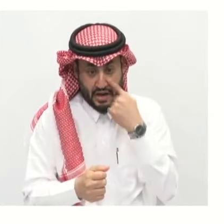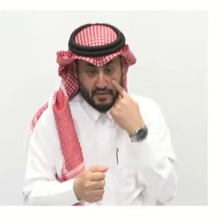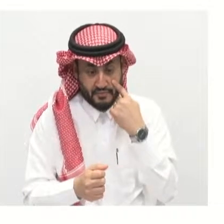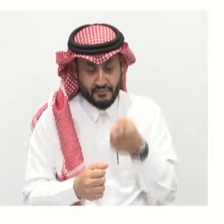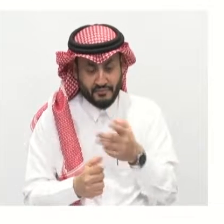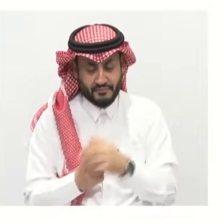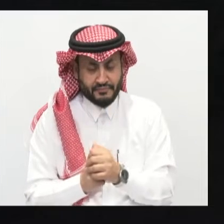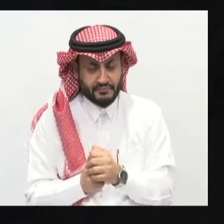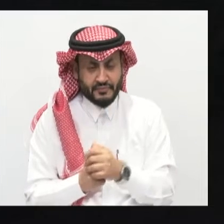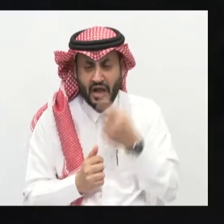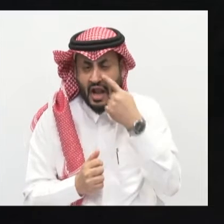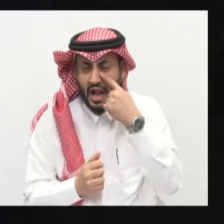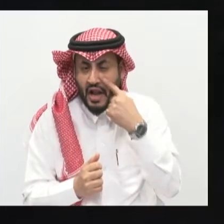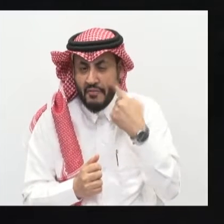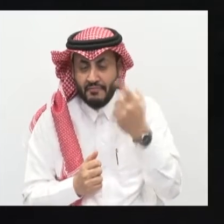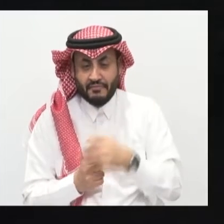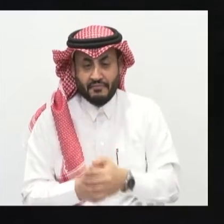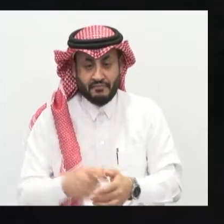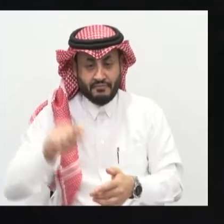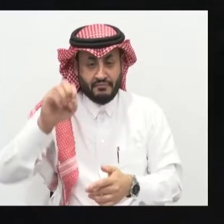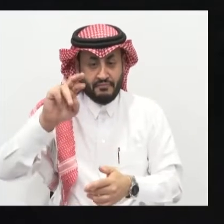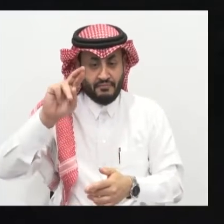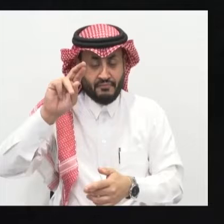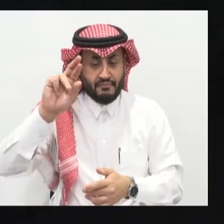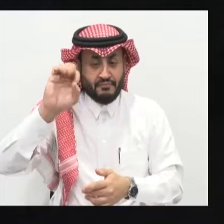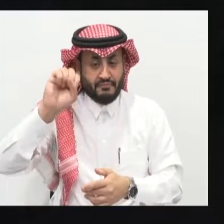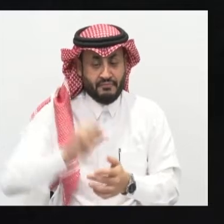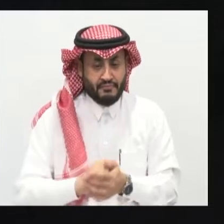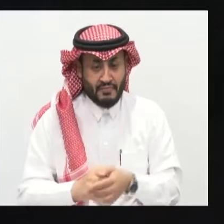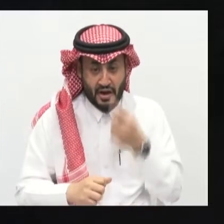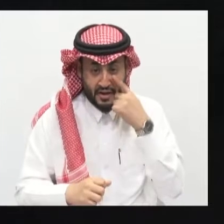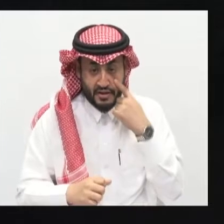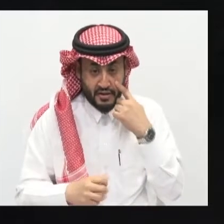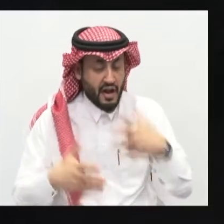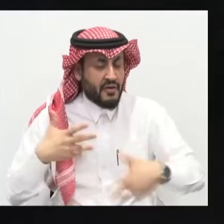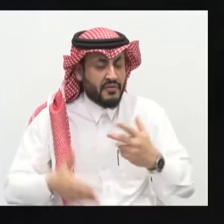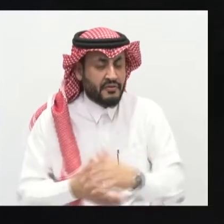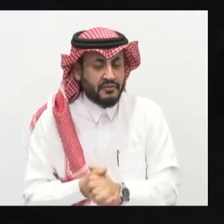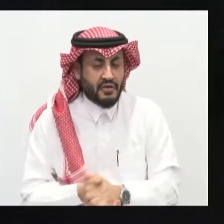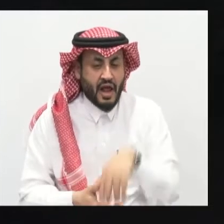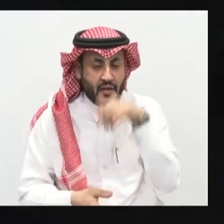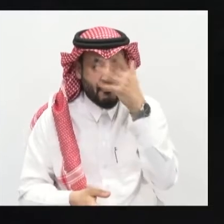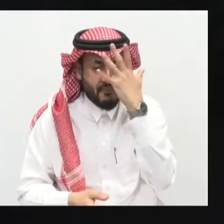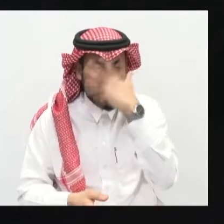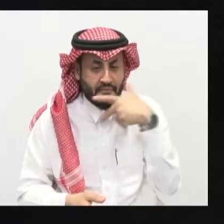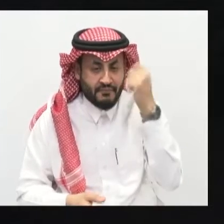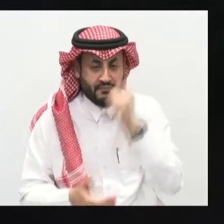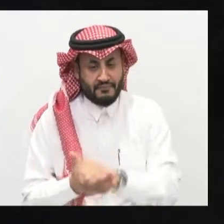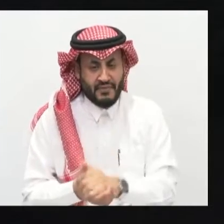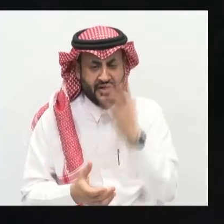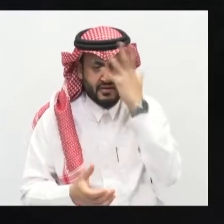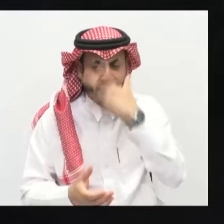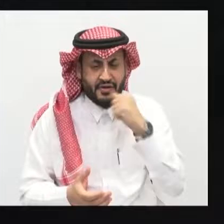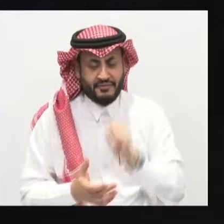what do you see coming from his eyes? Yes, he's crying, so he's feeling sad. Do you remember these